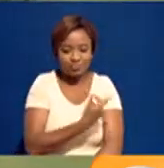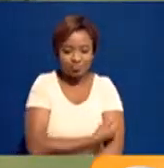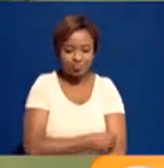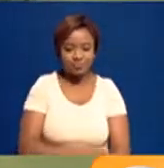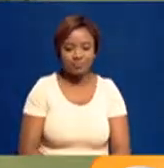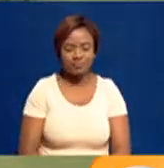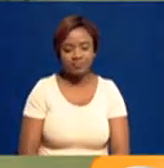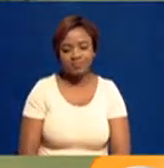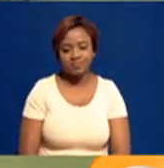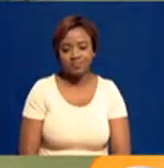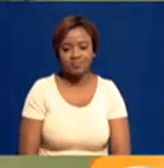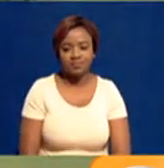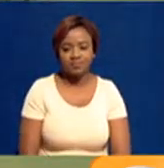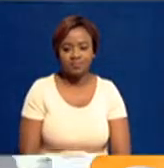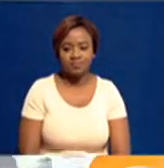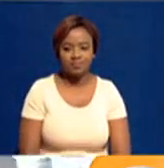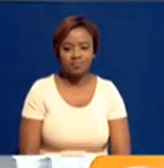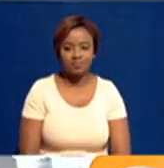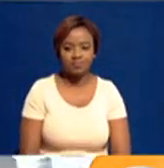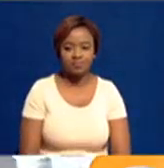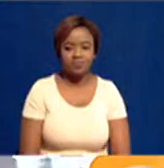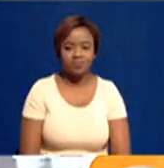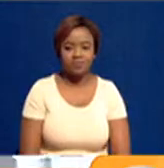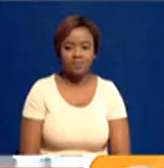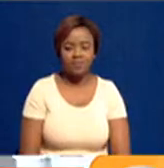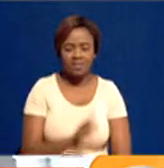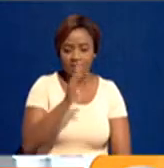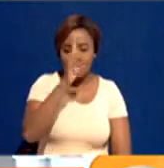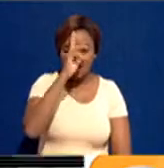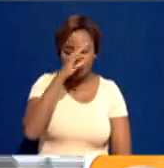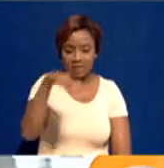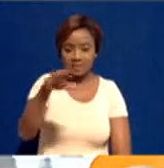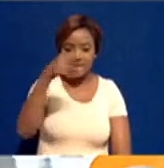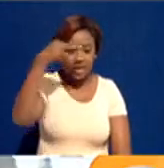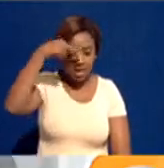TV. Now, police in Ongata Rongai area of